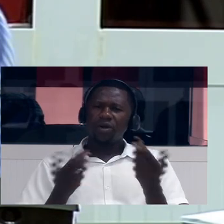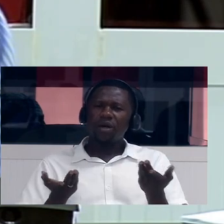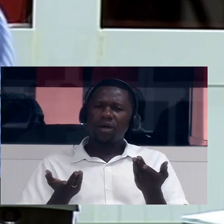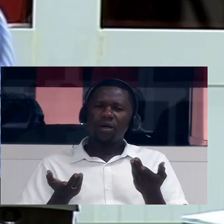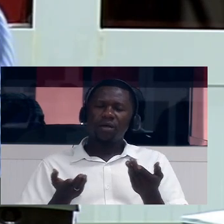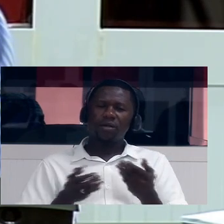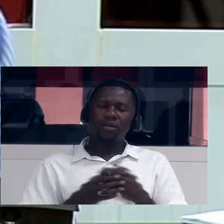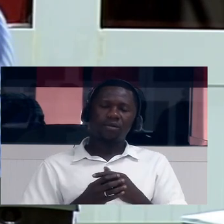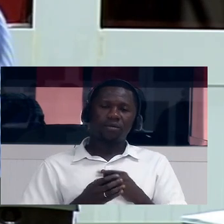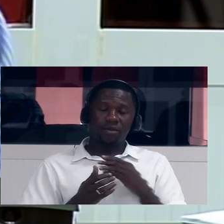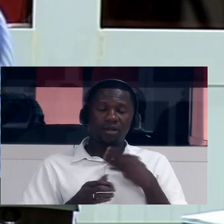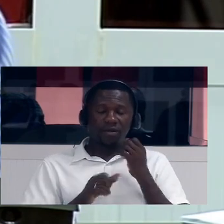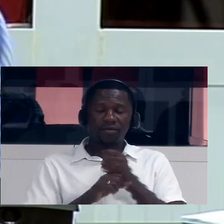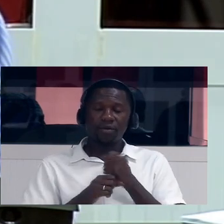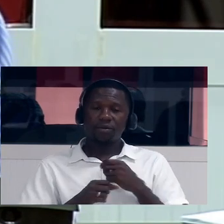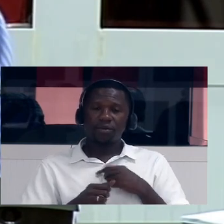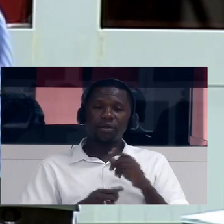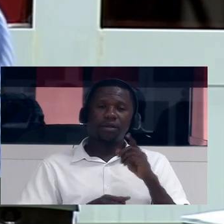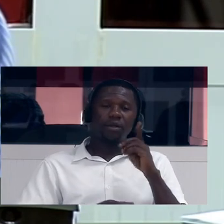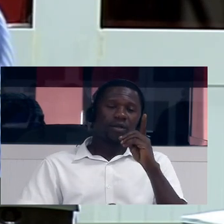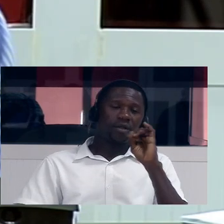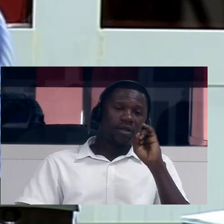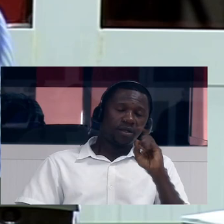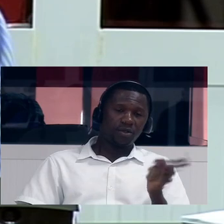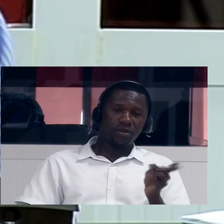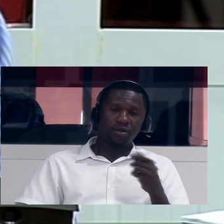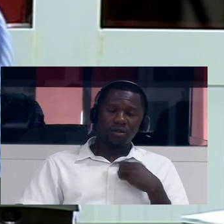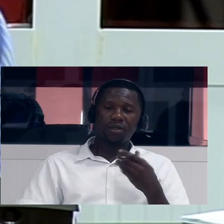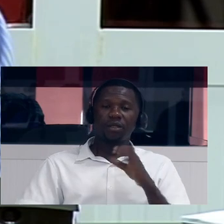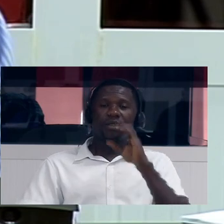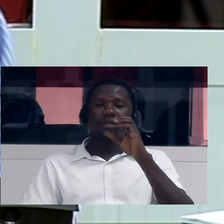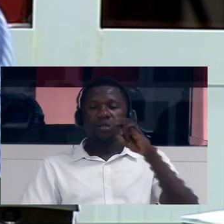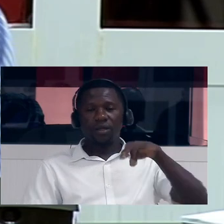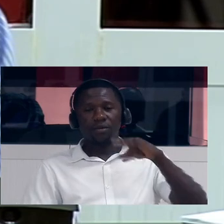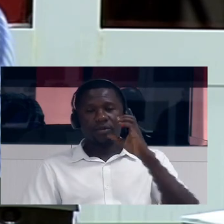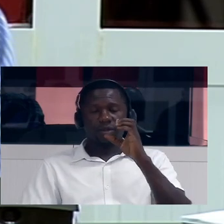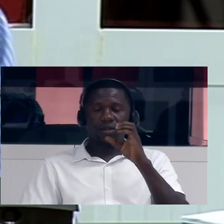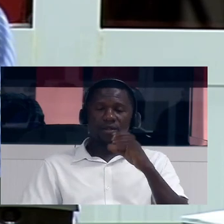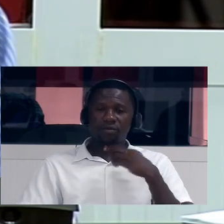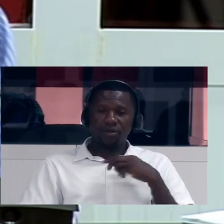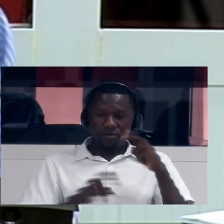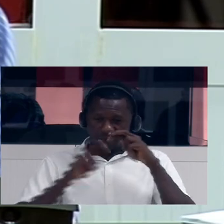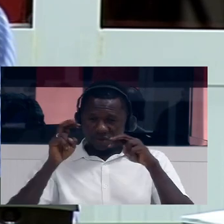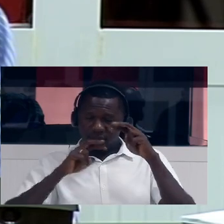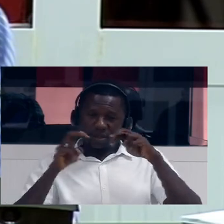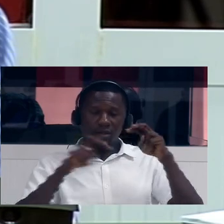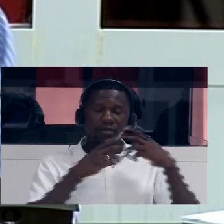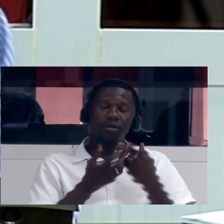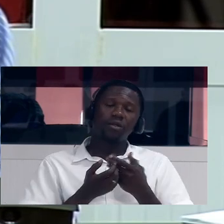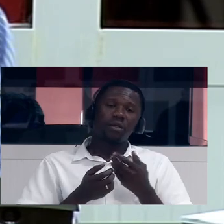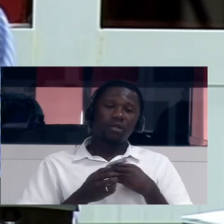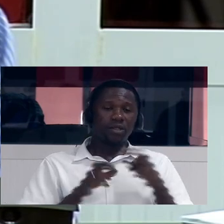got onto my DIG to get onto the CMC for them to launch an investigation into the matter. And an inquiry